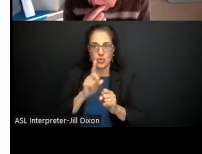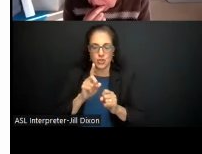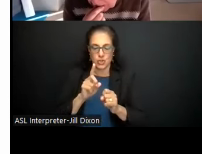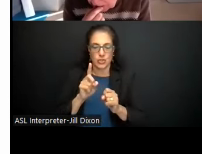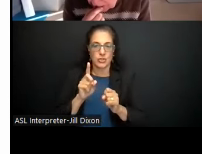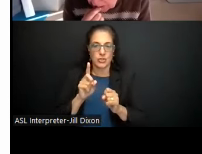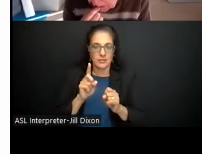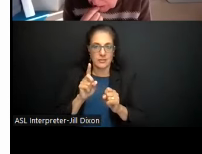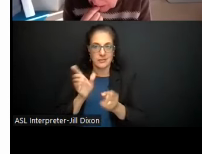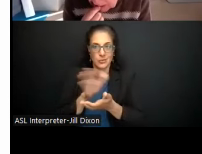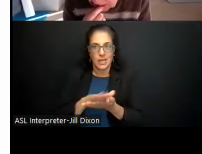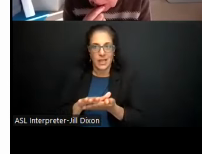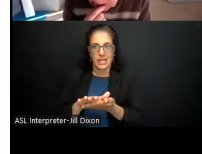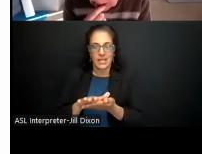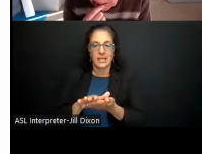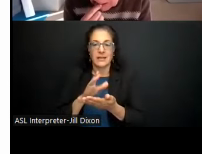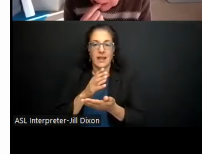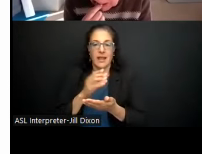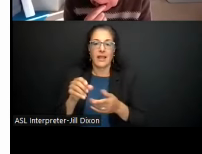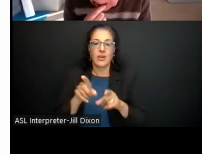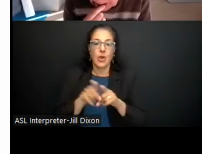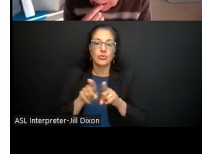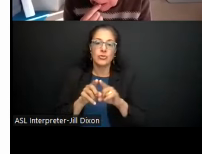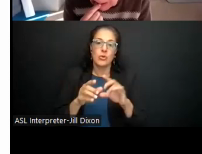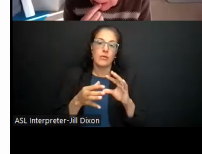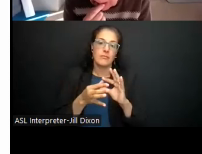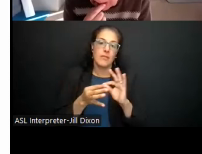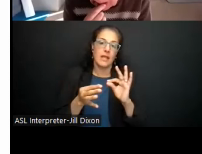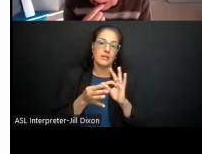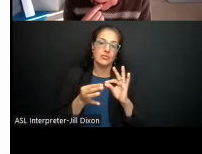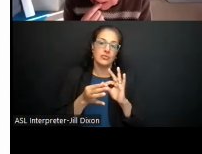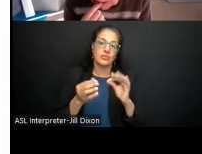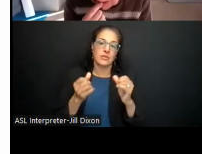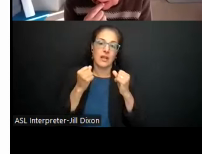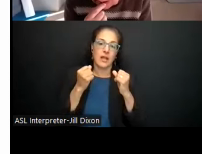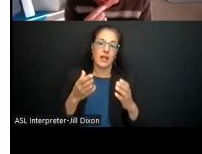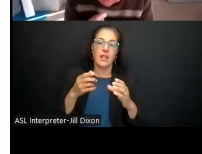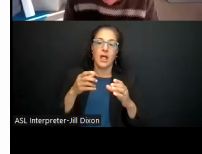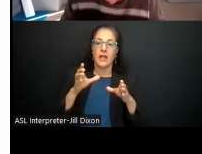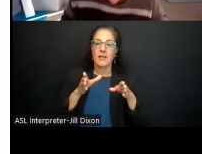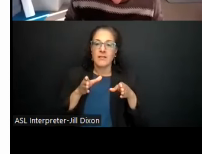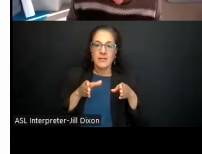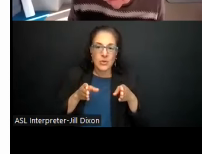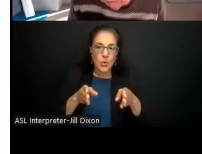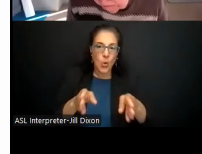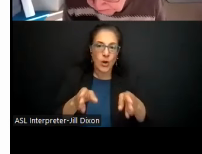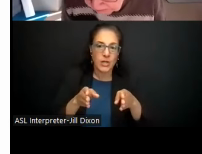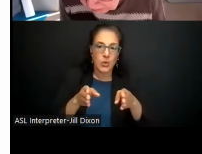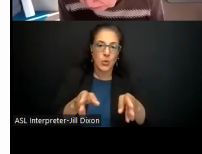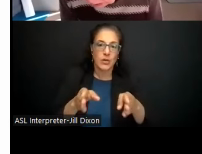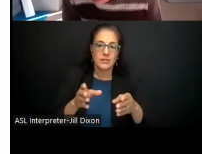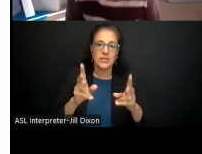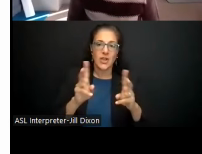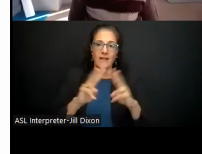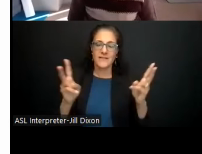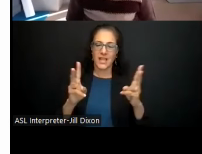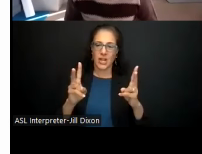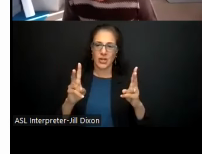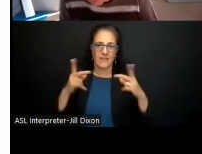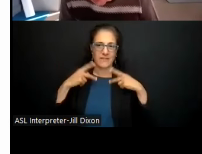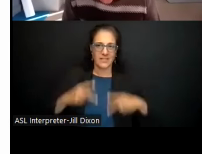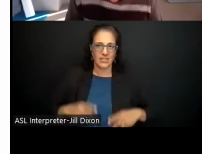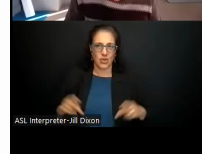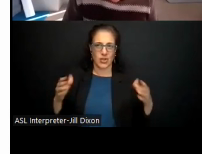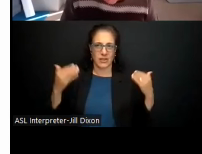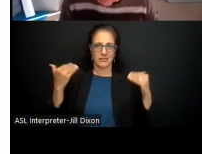them clean. And I'll also mention that a lot of our corridors are very physically constrained, so it's tough,